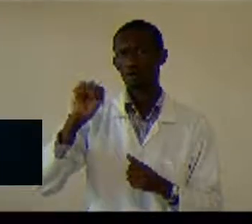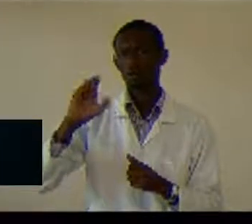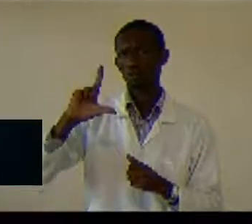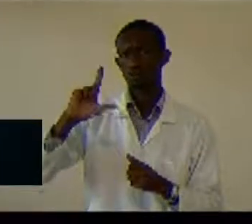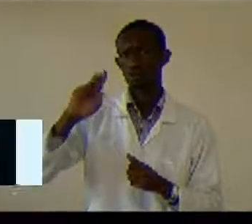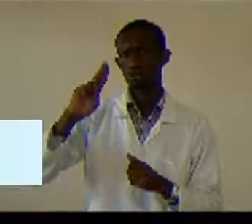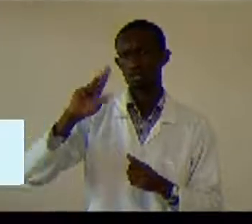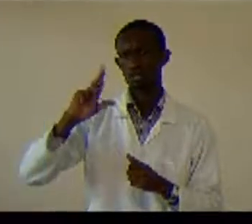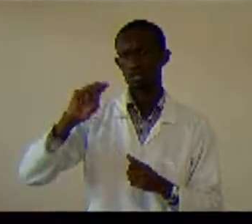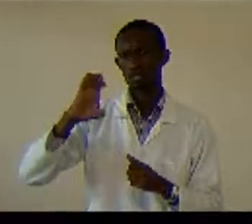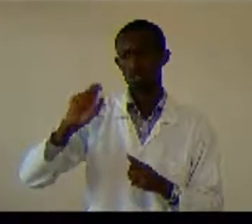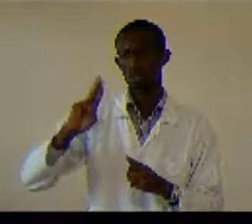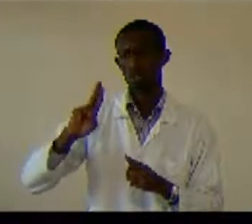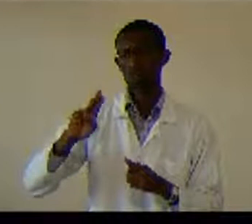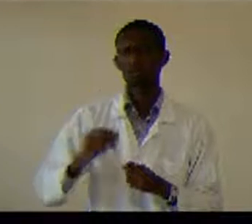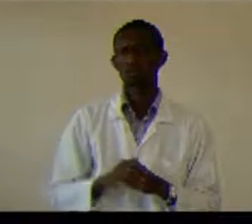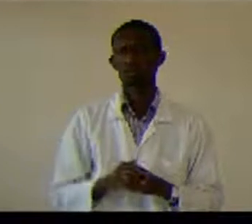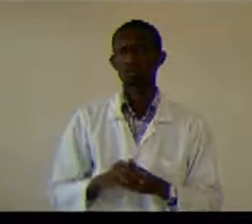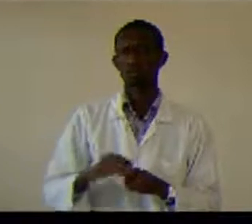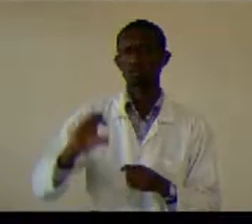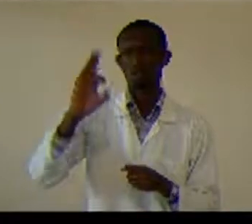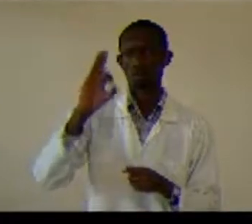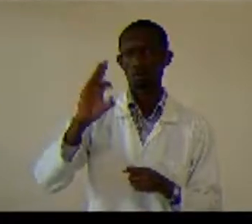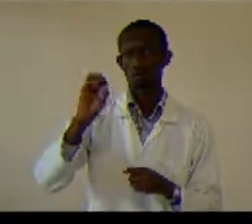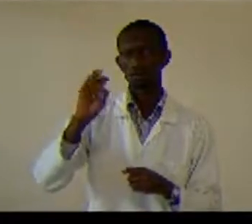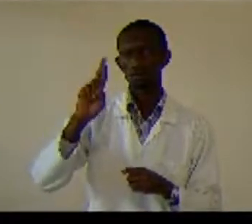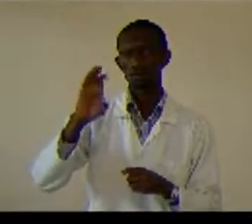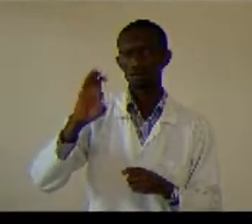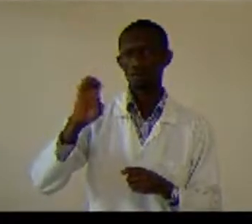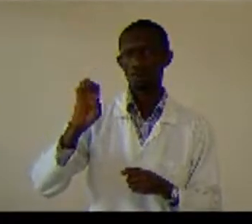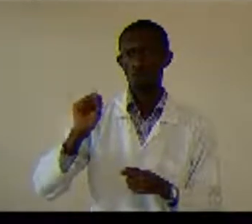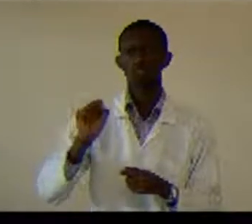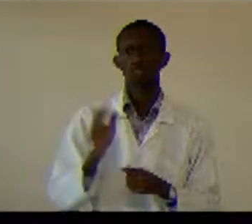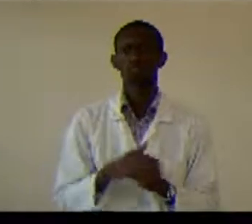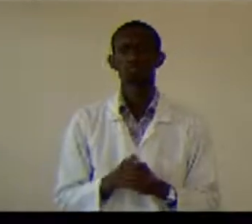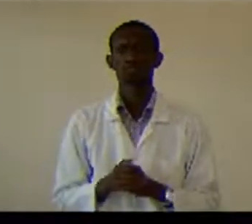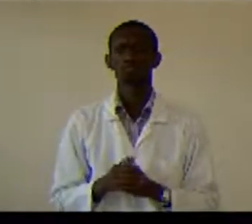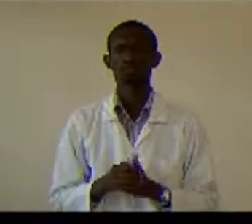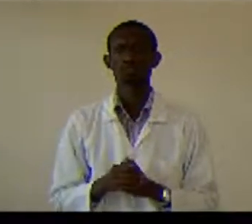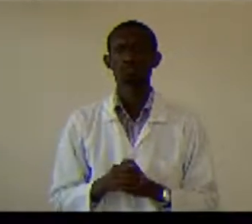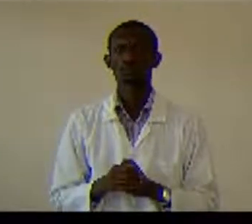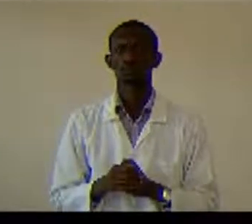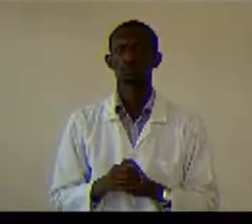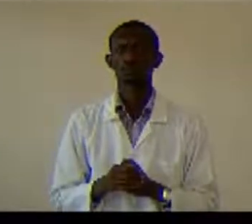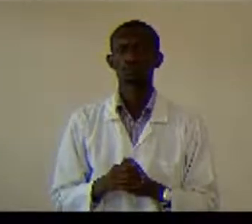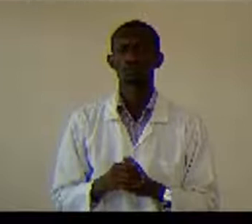force, or we can say forces of attraction.